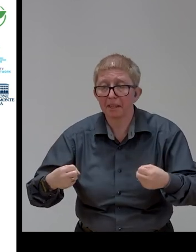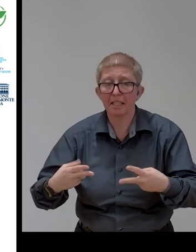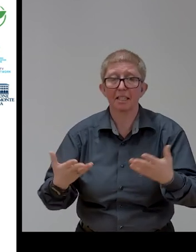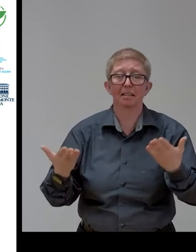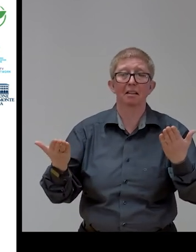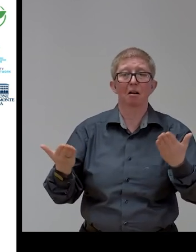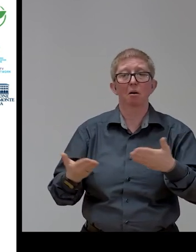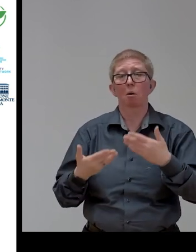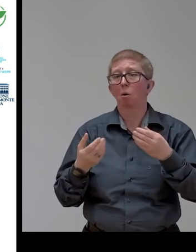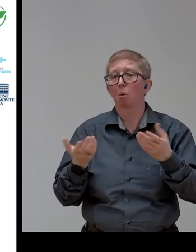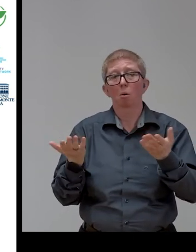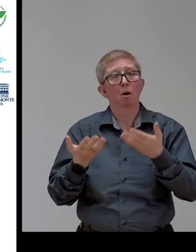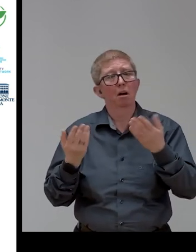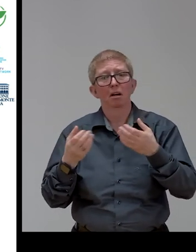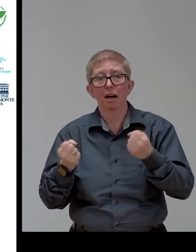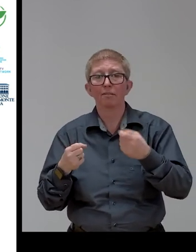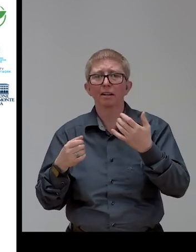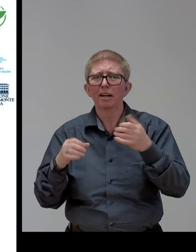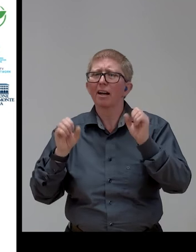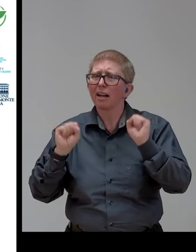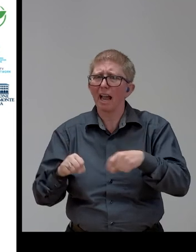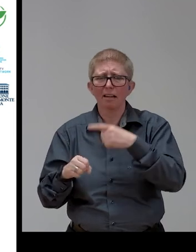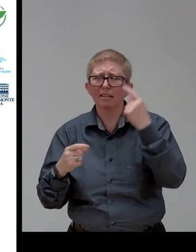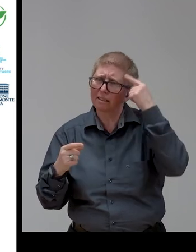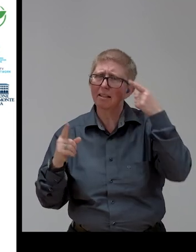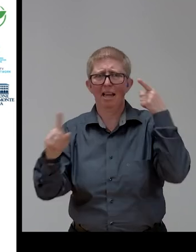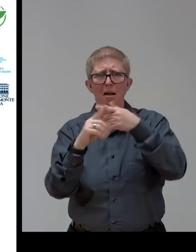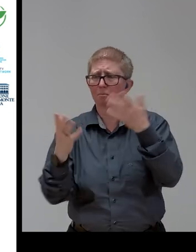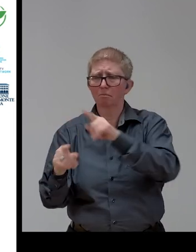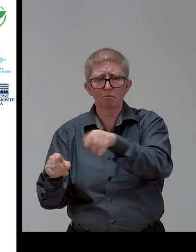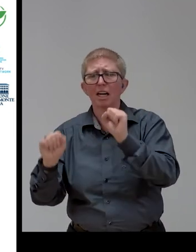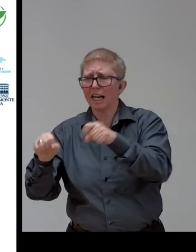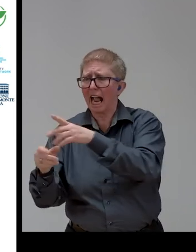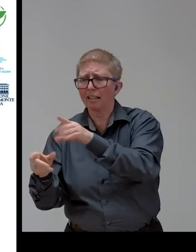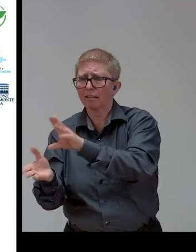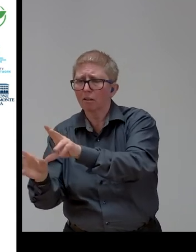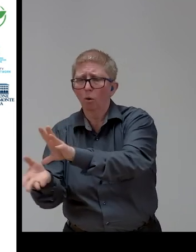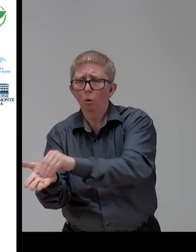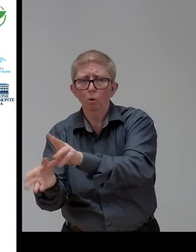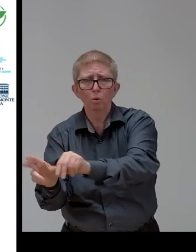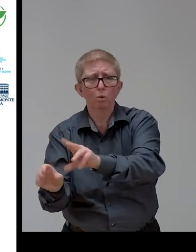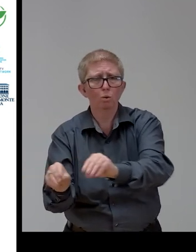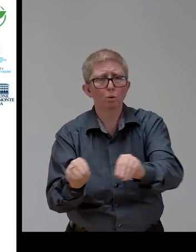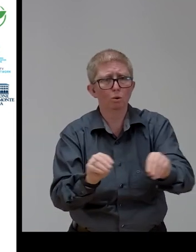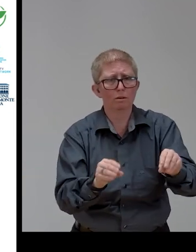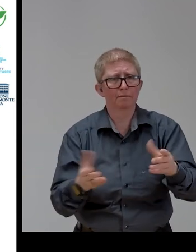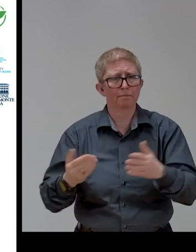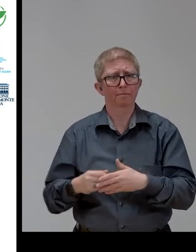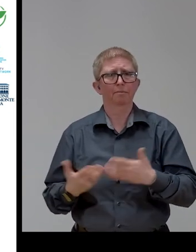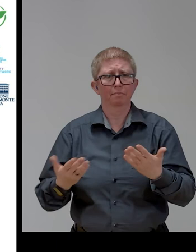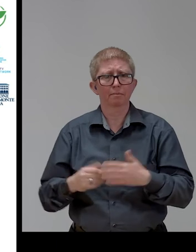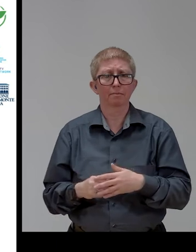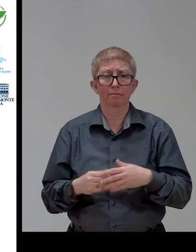usable from everybody. And when you organize a guided tour, maybe you can have a sign language interpreter for